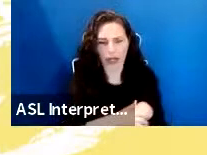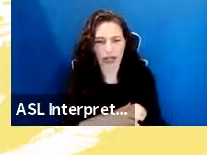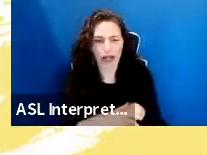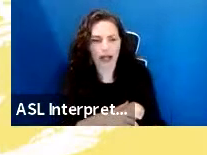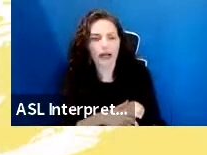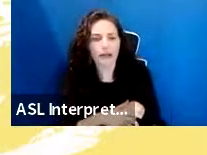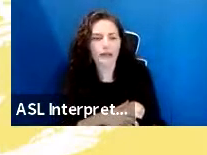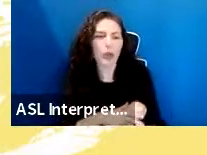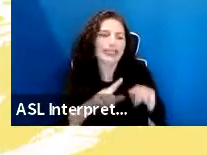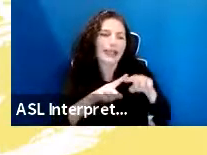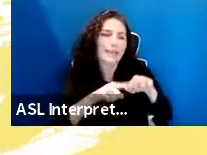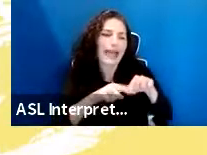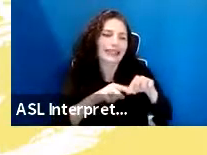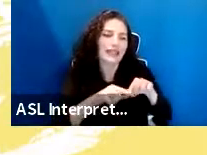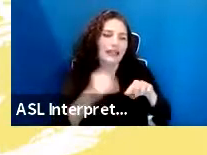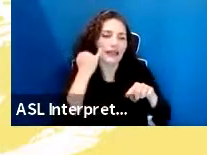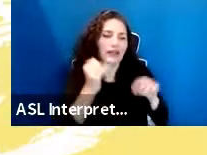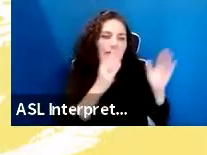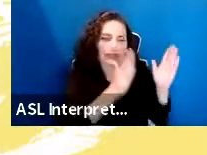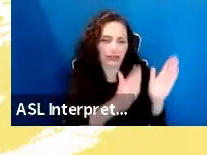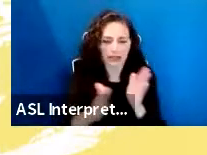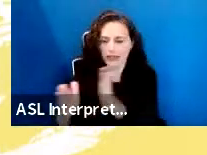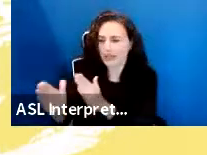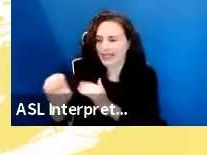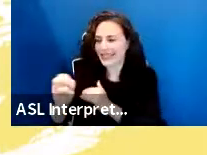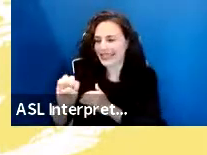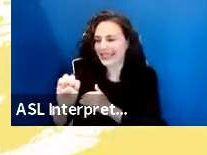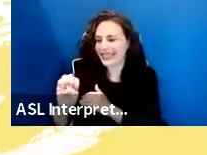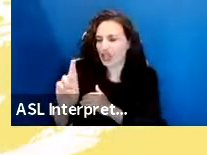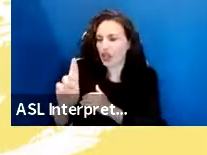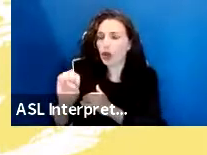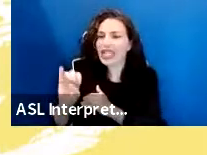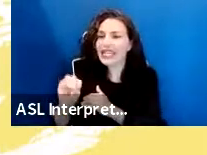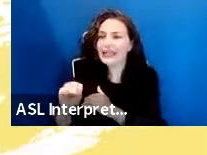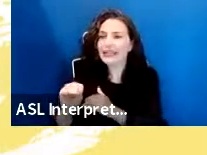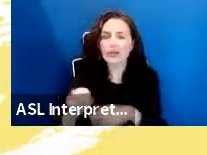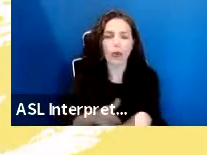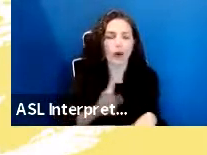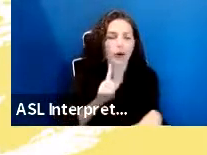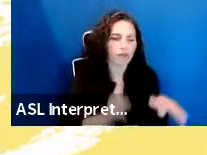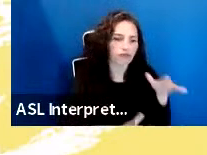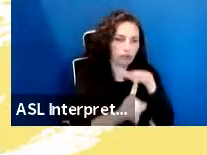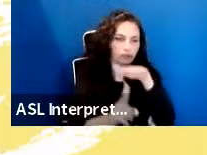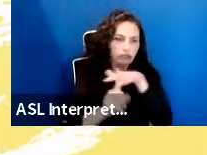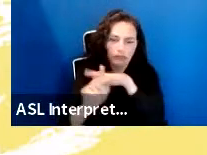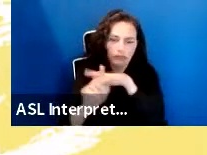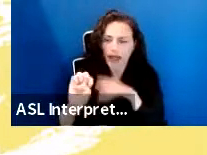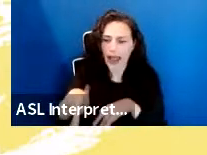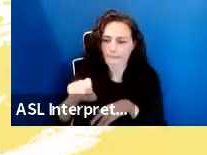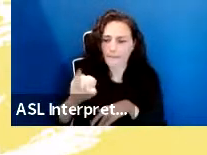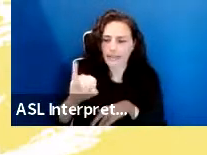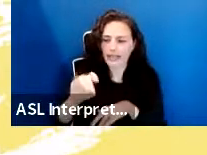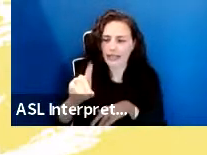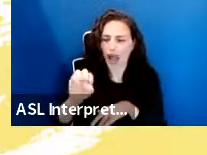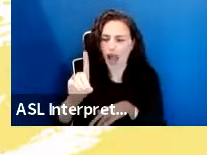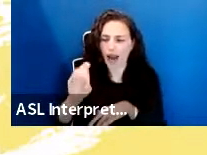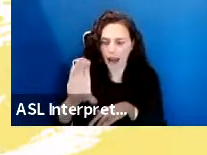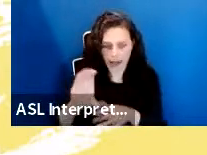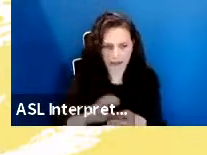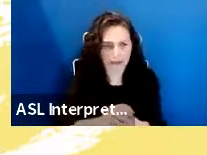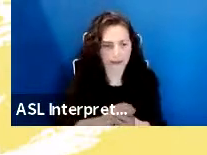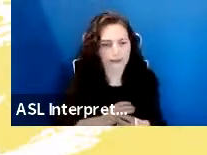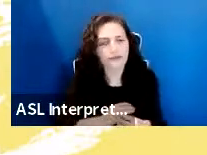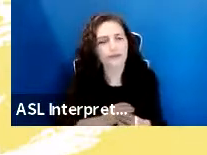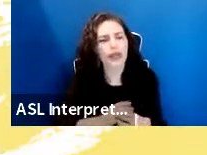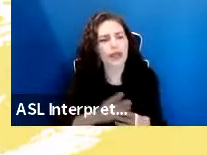series or episodic works. So I did want to hit on a couple of important aspects for the SPA, and